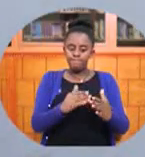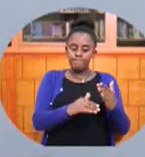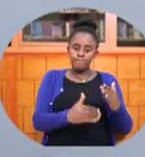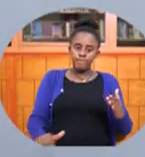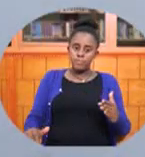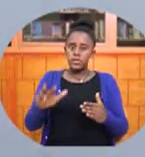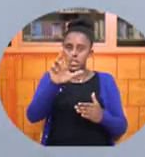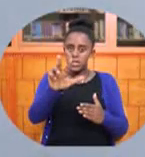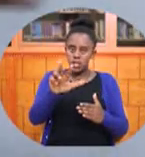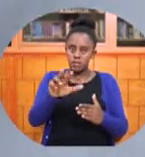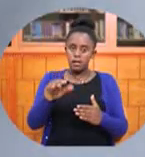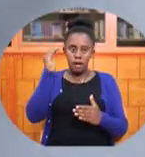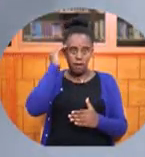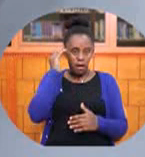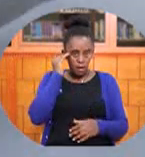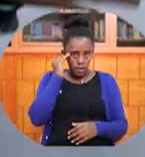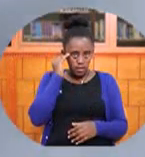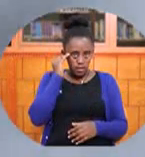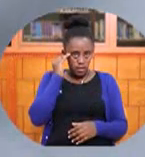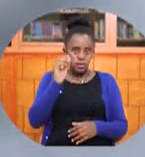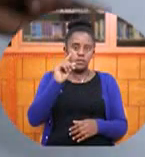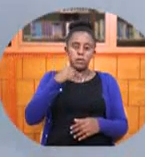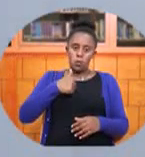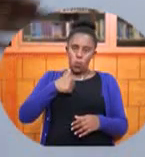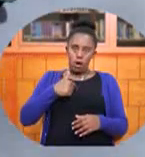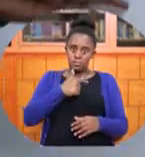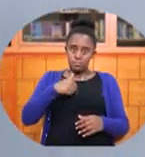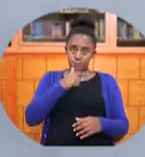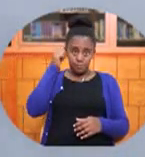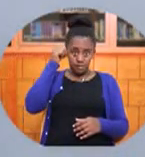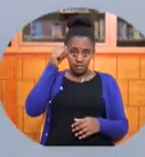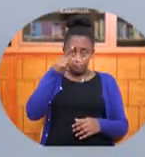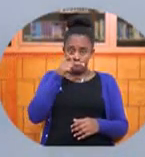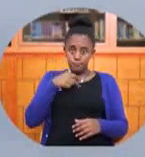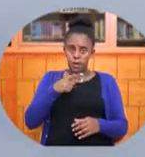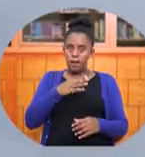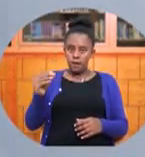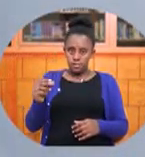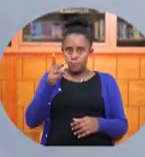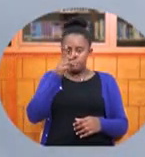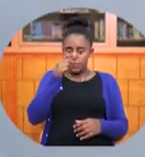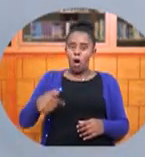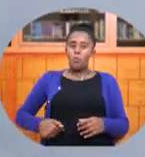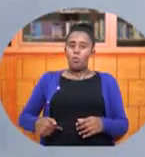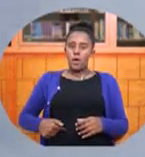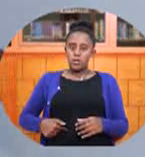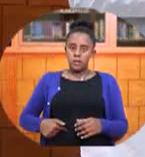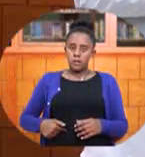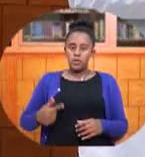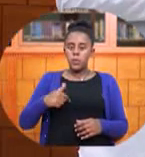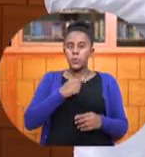is divided into three as head, thorax, and abdomen. Now we